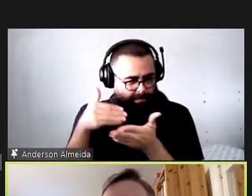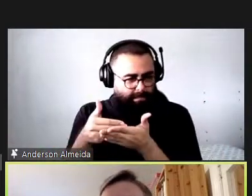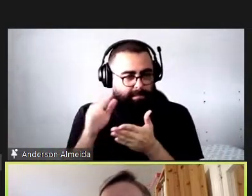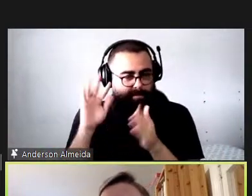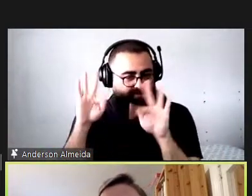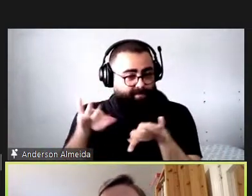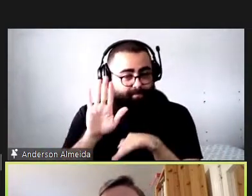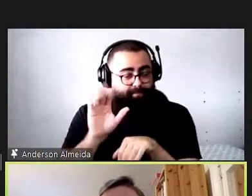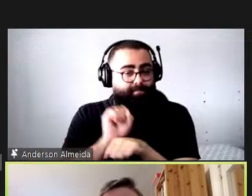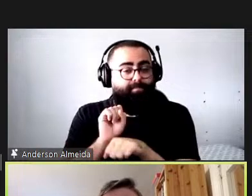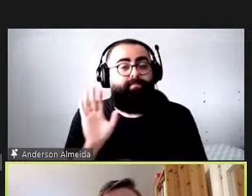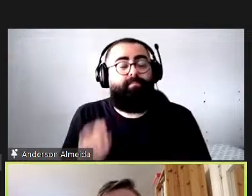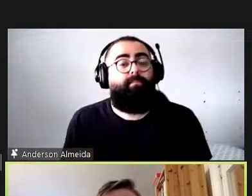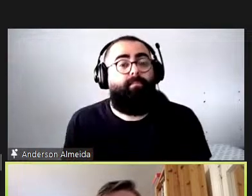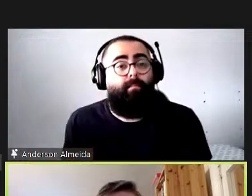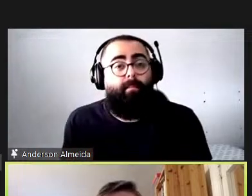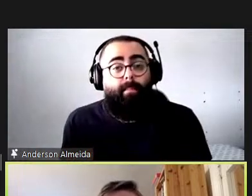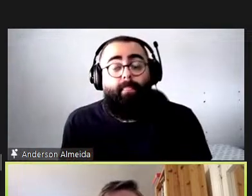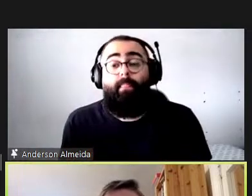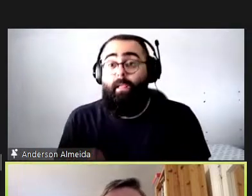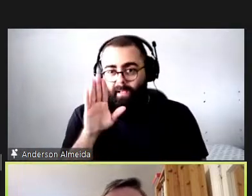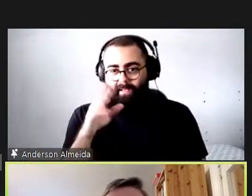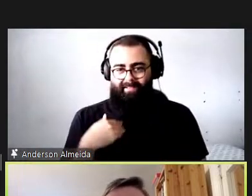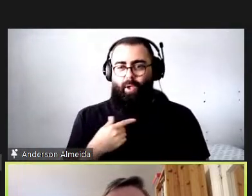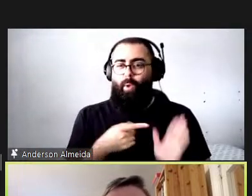This is just showing you the setup